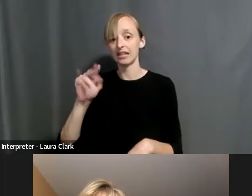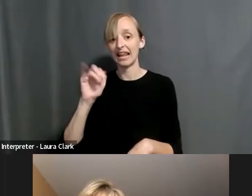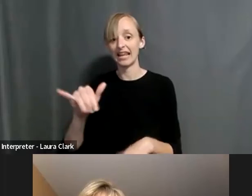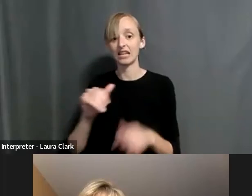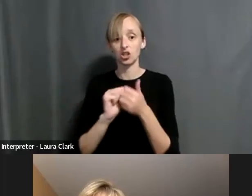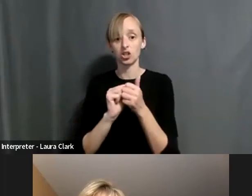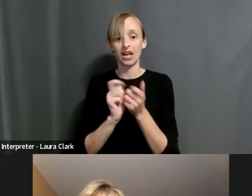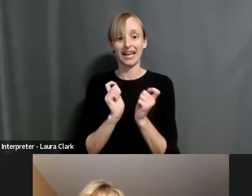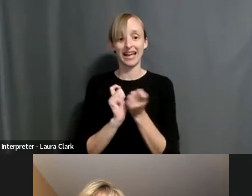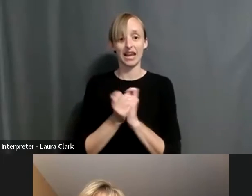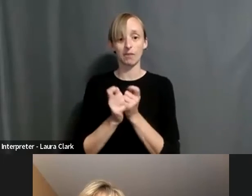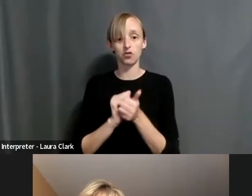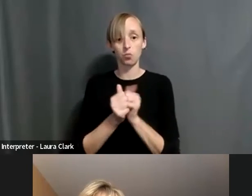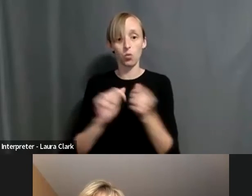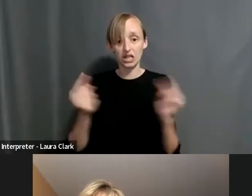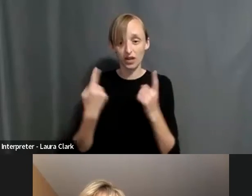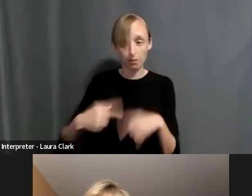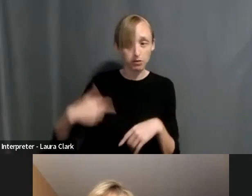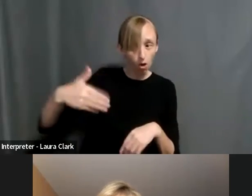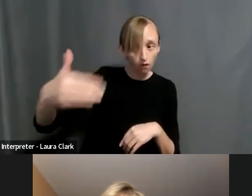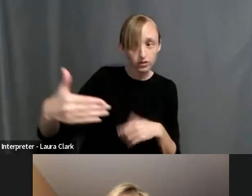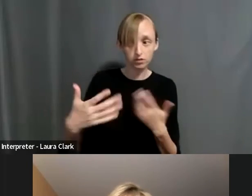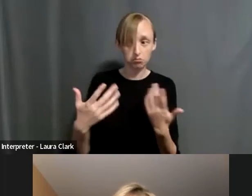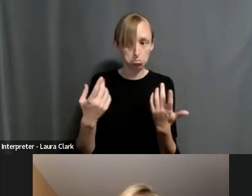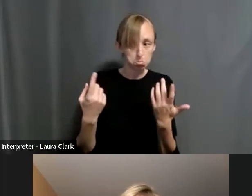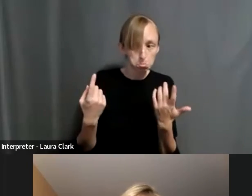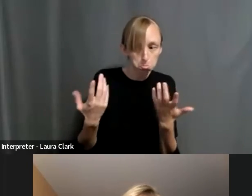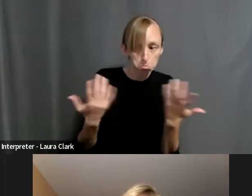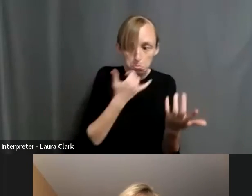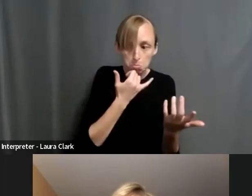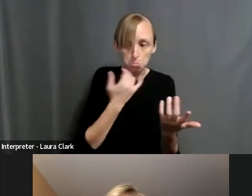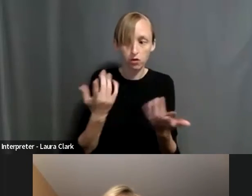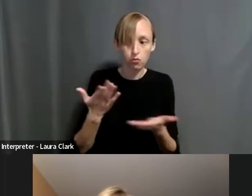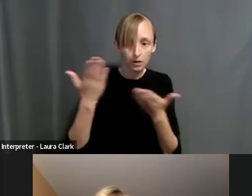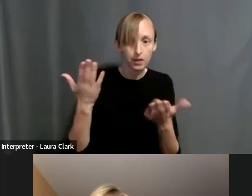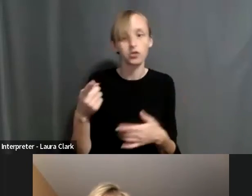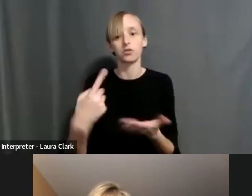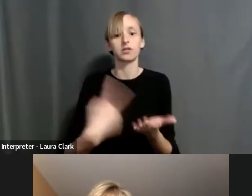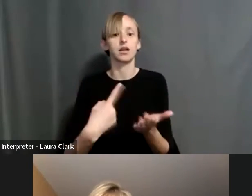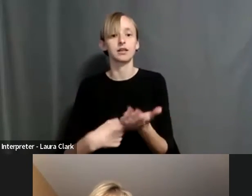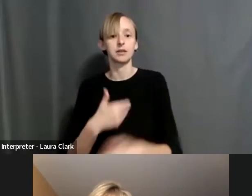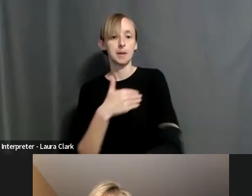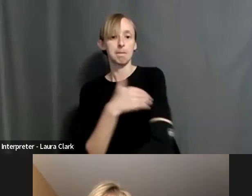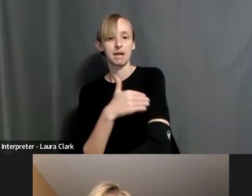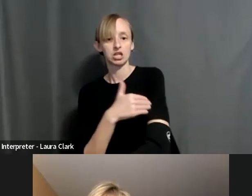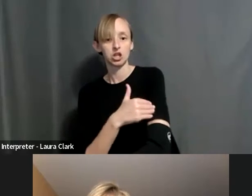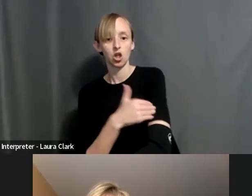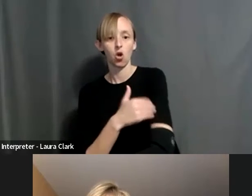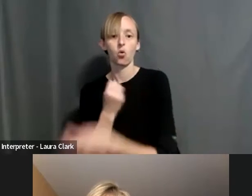sports injuries and things that you recommend? Well, so you kind of talked about musculoskeletal injury, talked